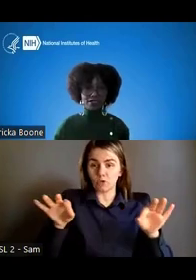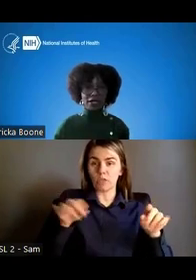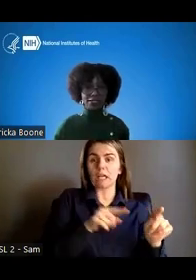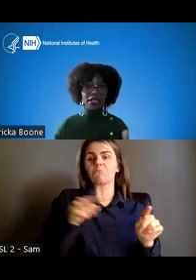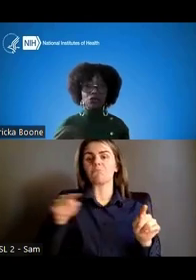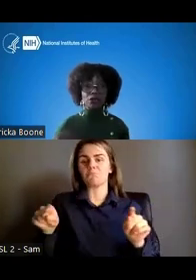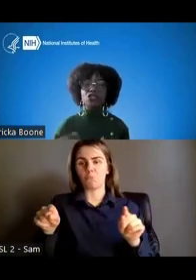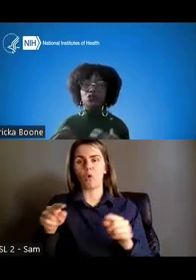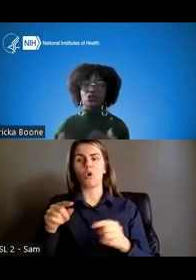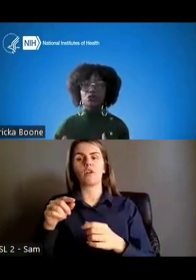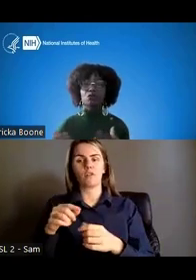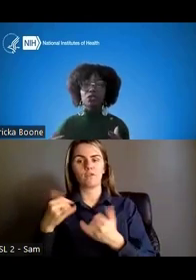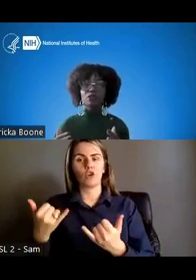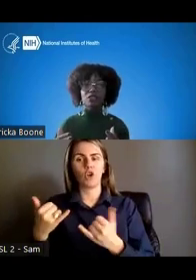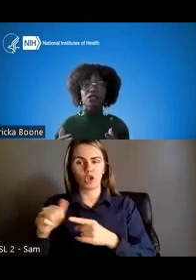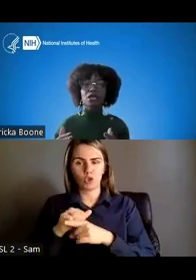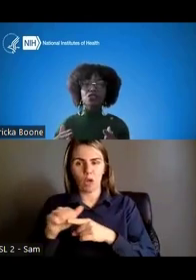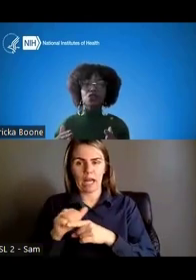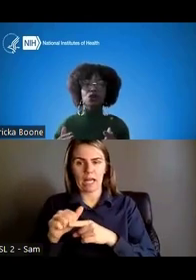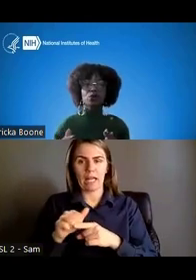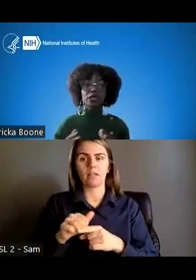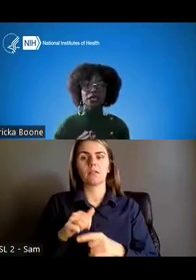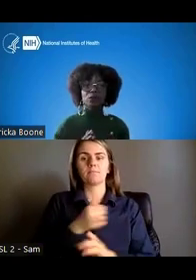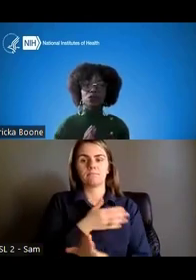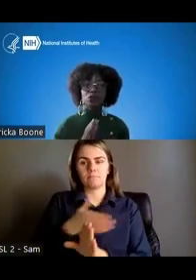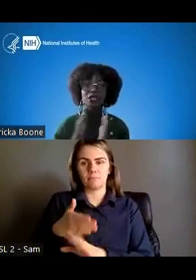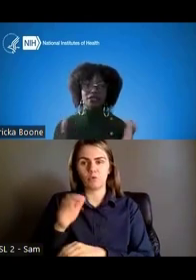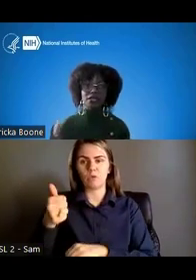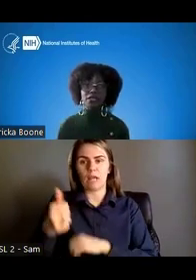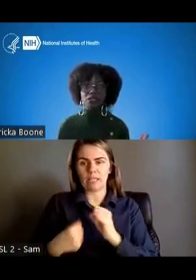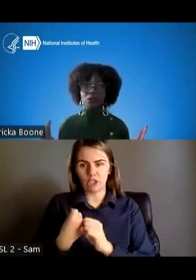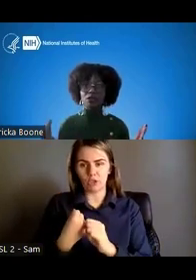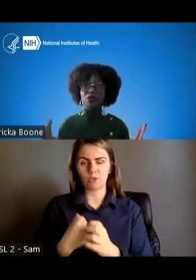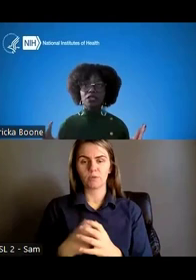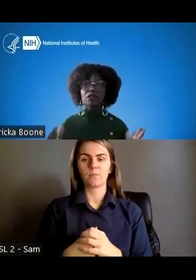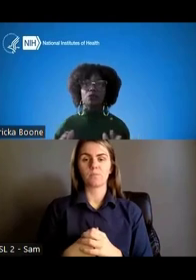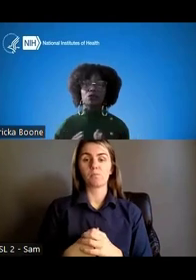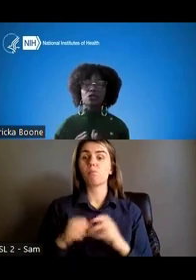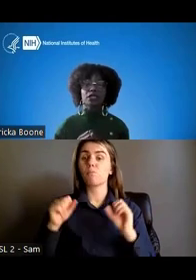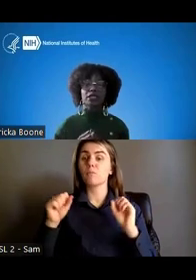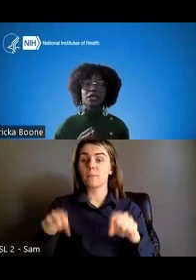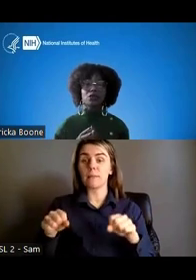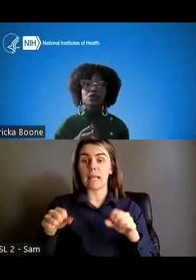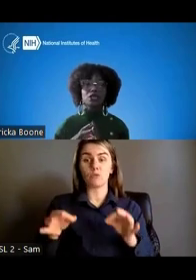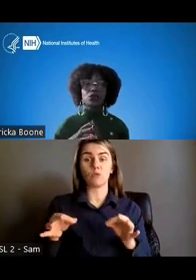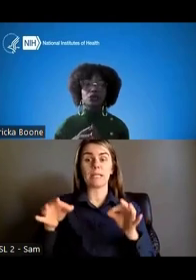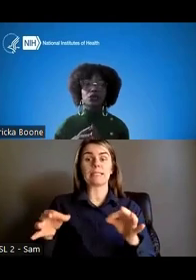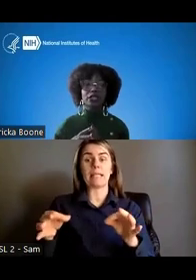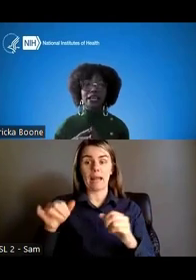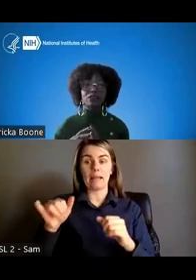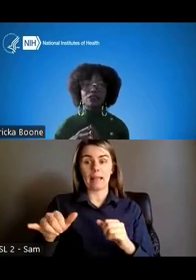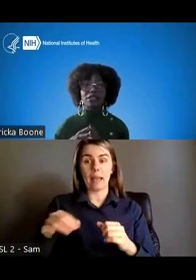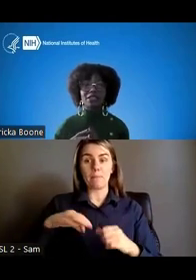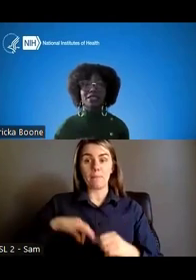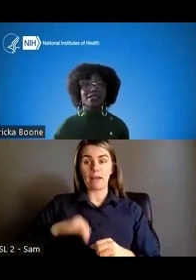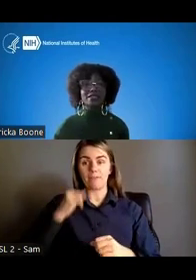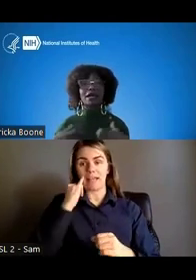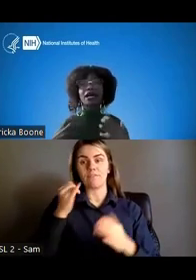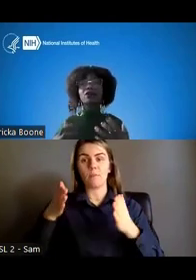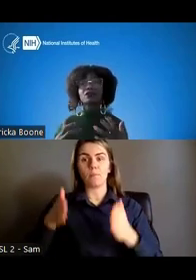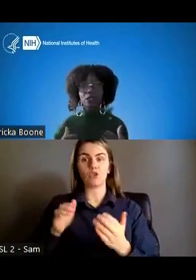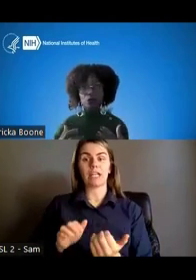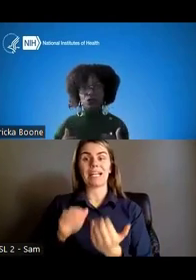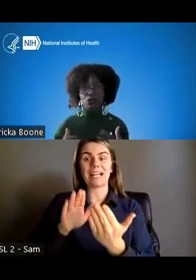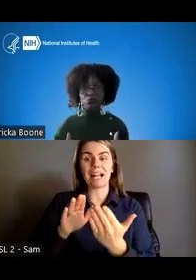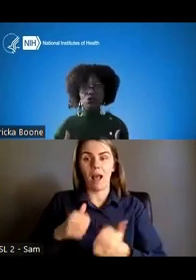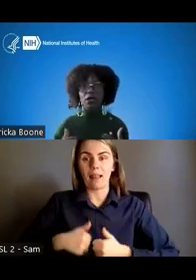within this slide, it grants you certain benefits. So being able to extend this benefit if a person encounters a critical life event that takes them